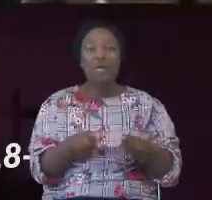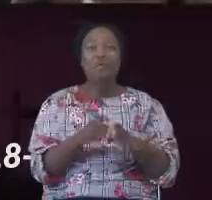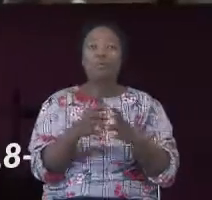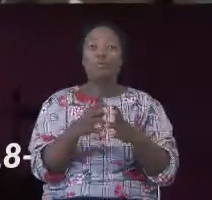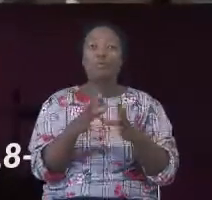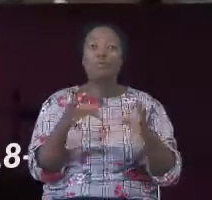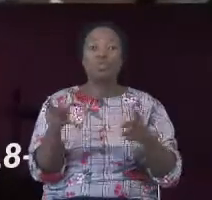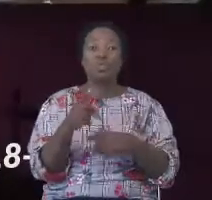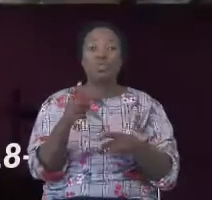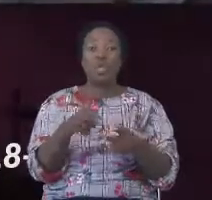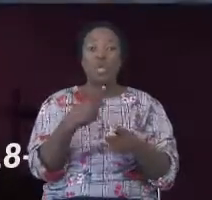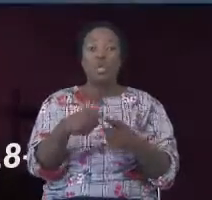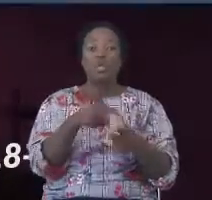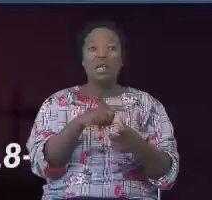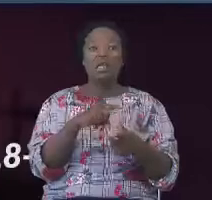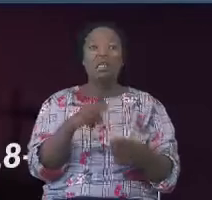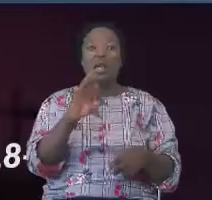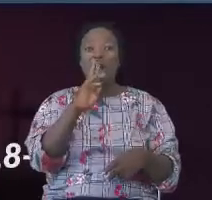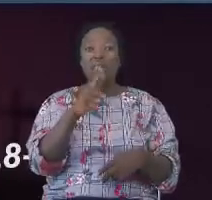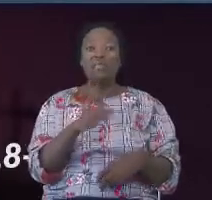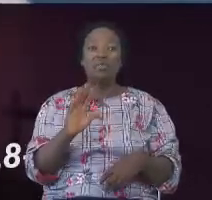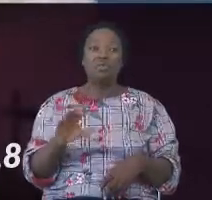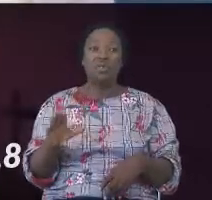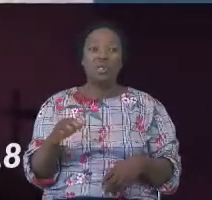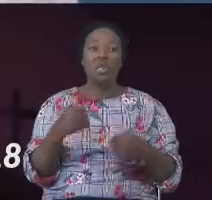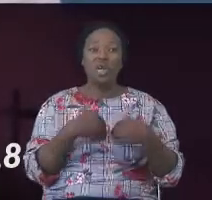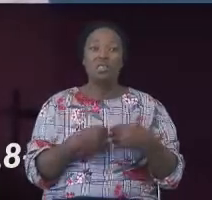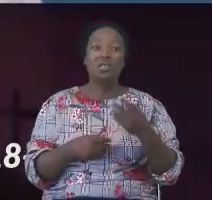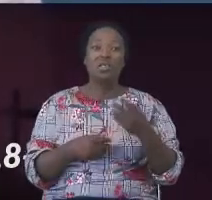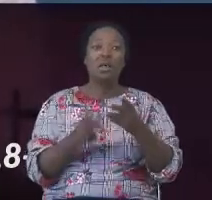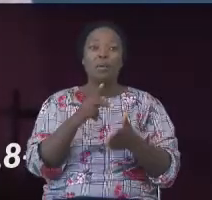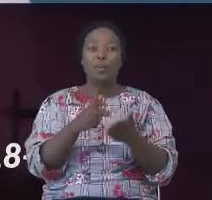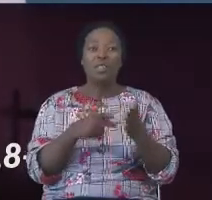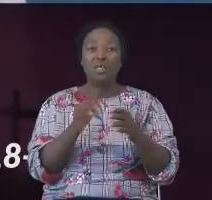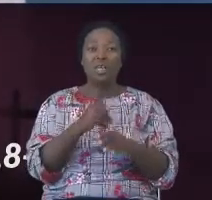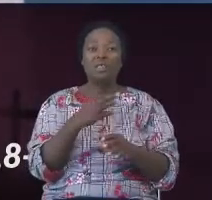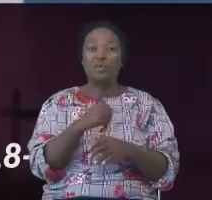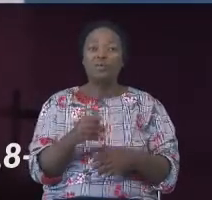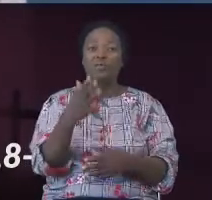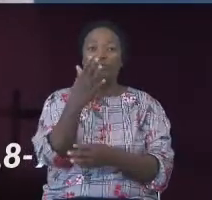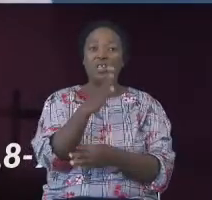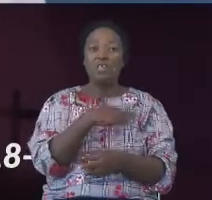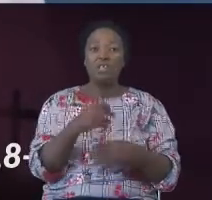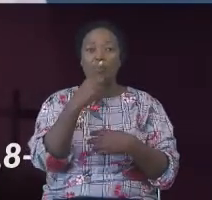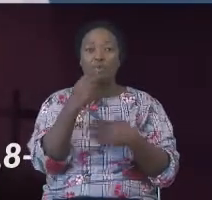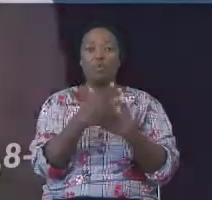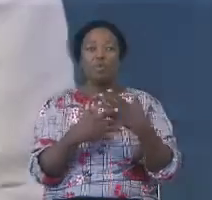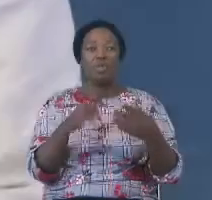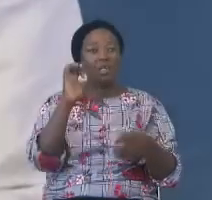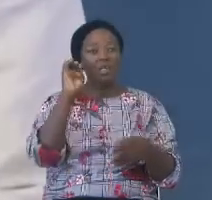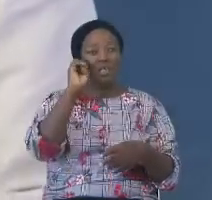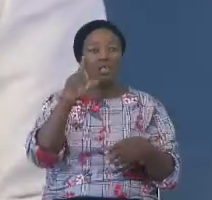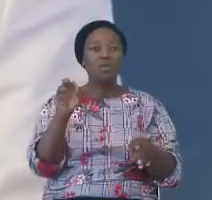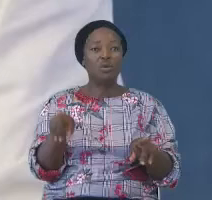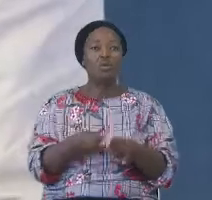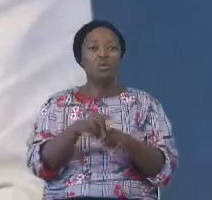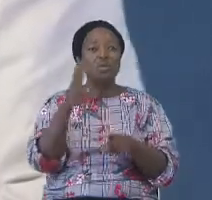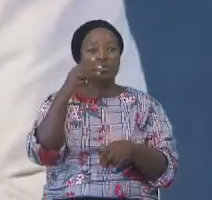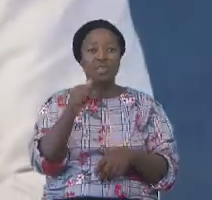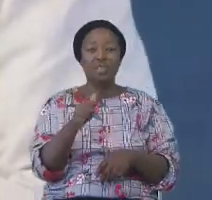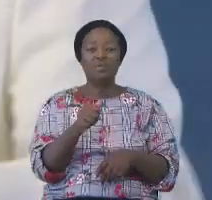reading from verse 14 for as much dead as the children are partakers of flesh and